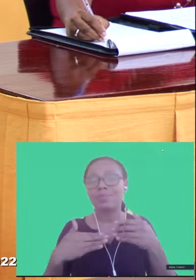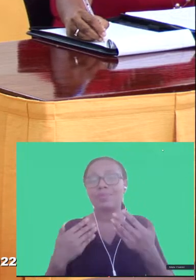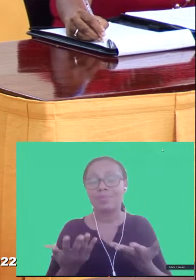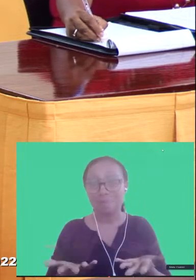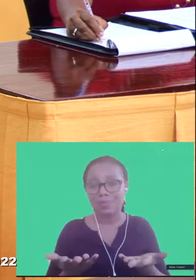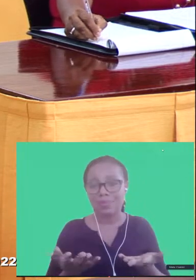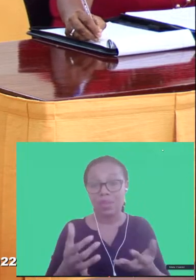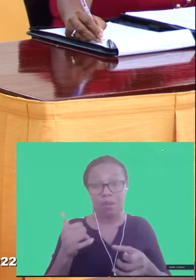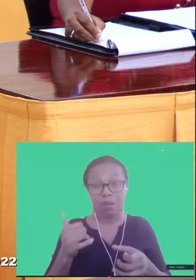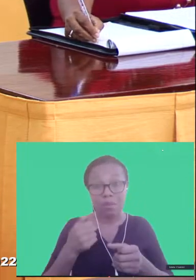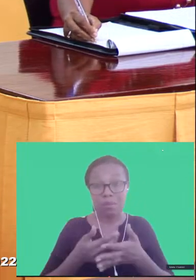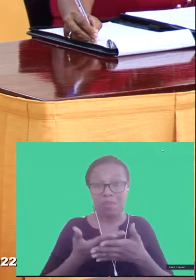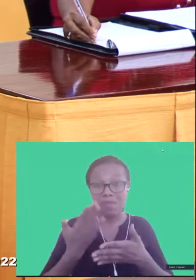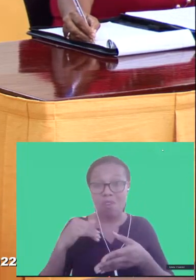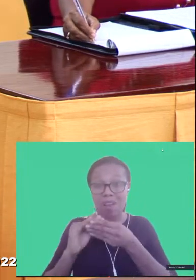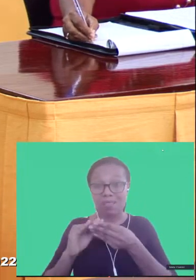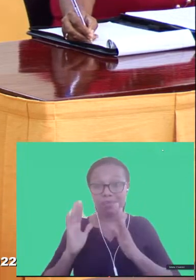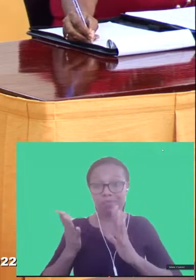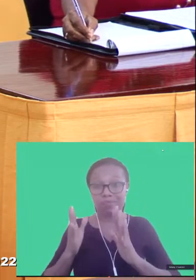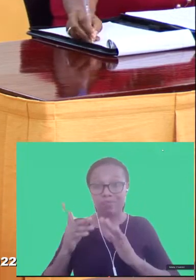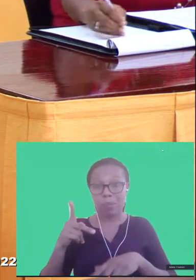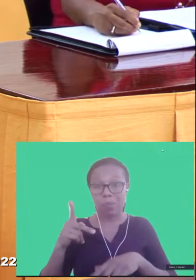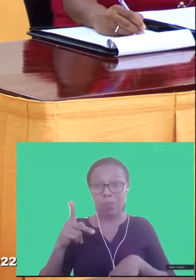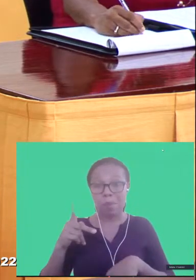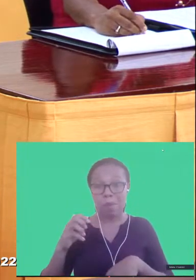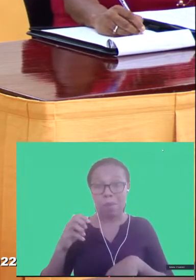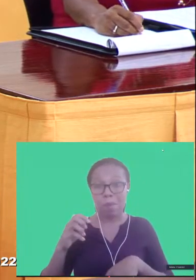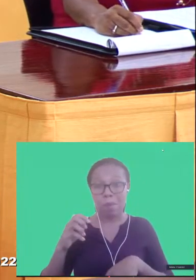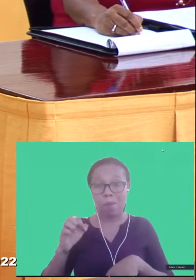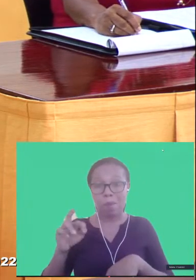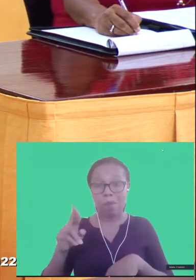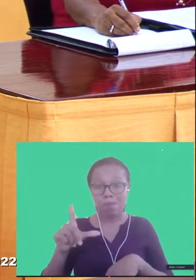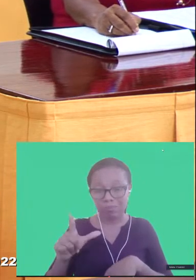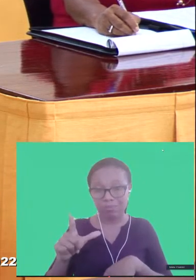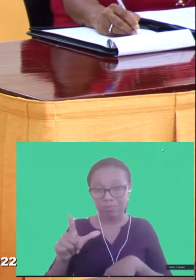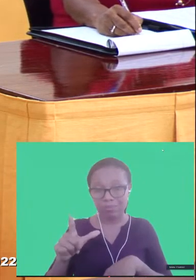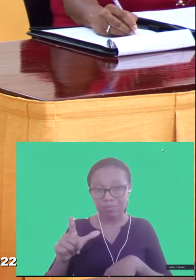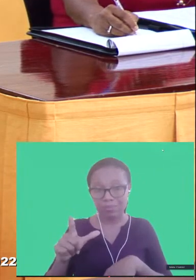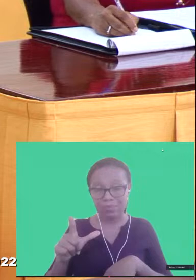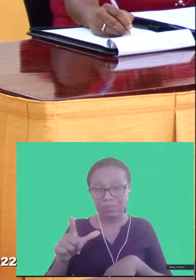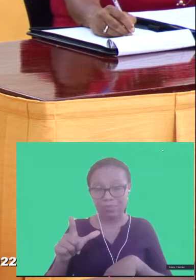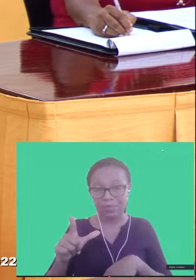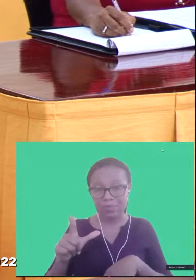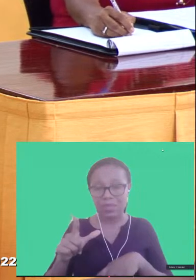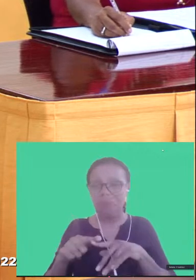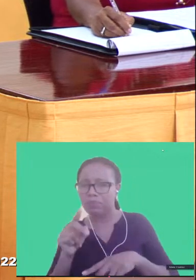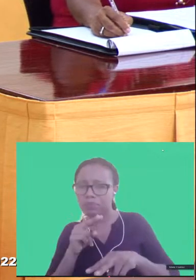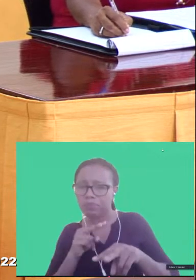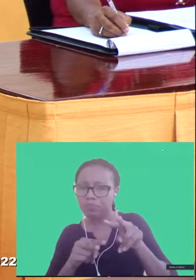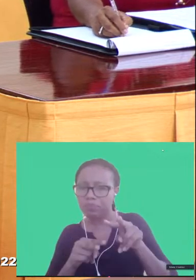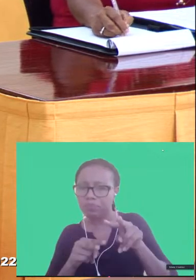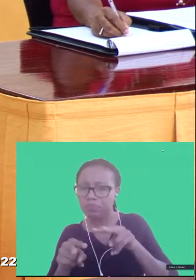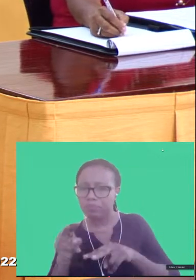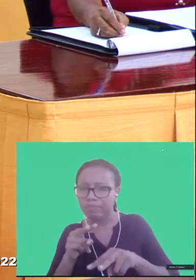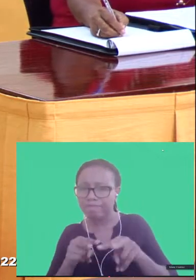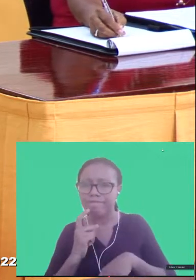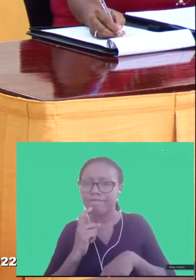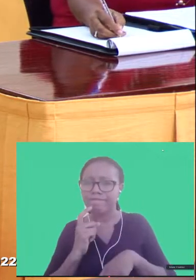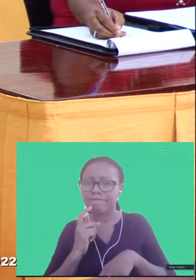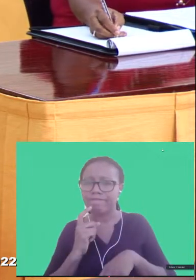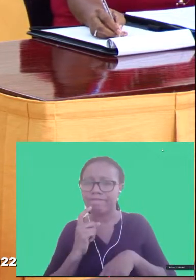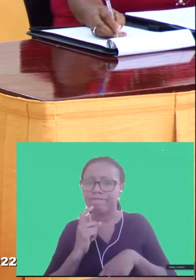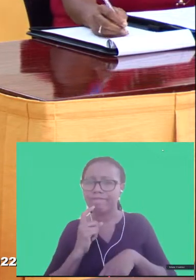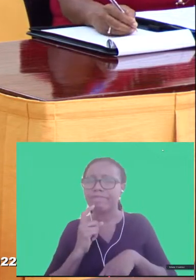we found that there were potential problems that would arise, and therefore it was felt it was better to close the